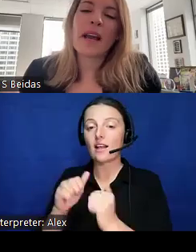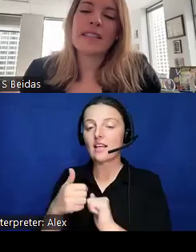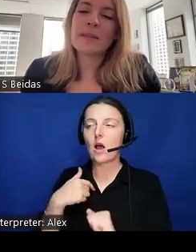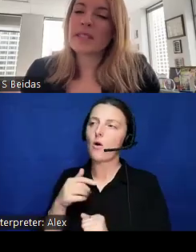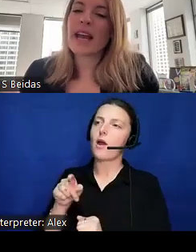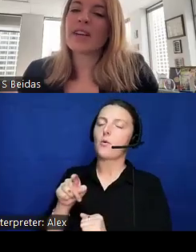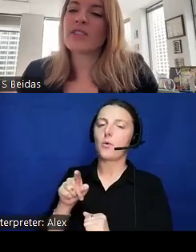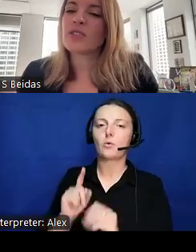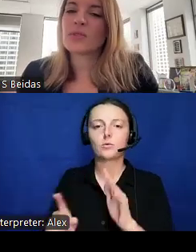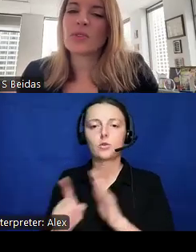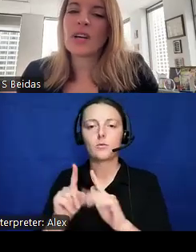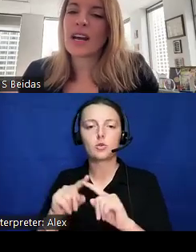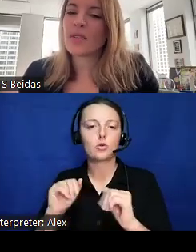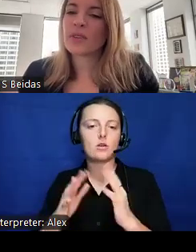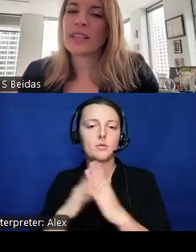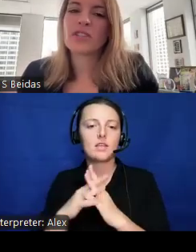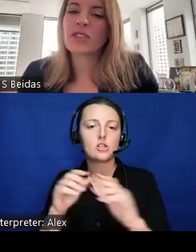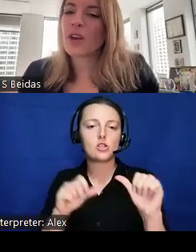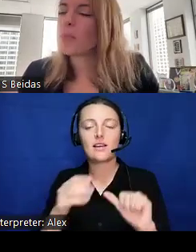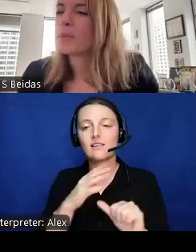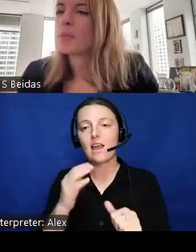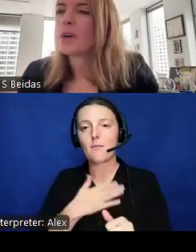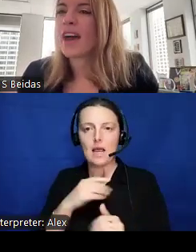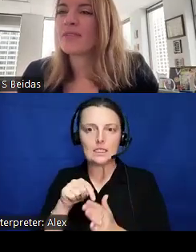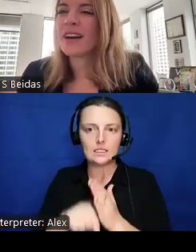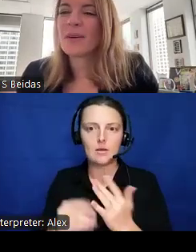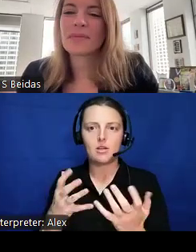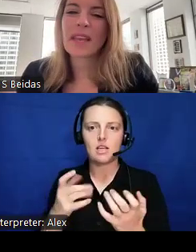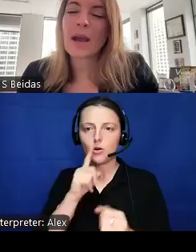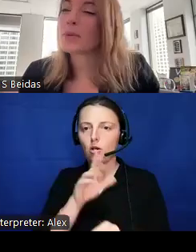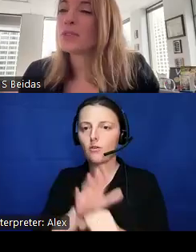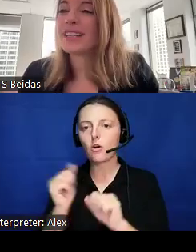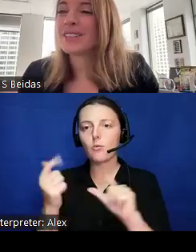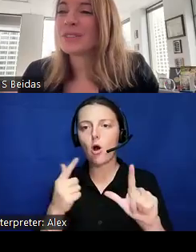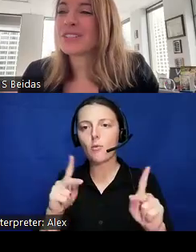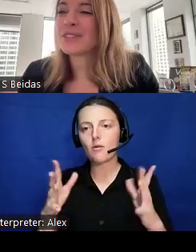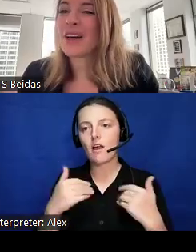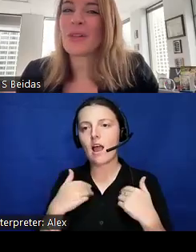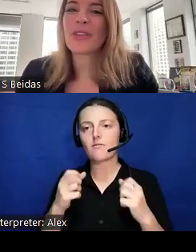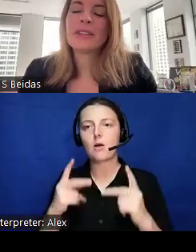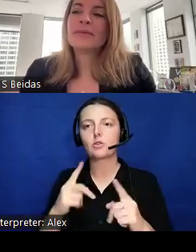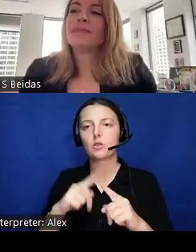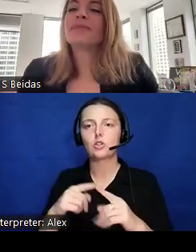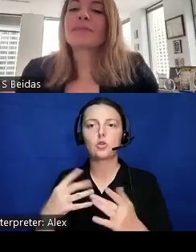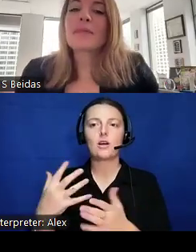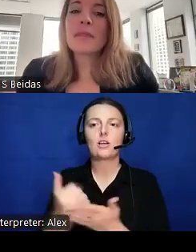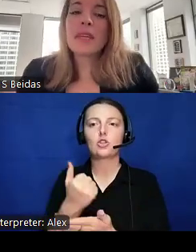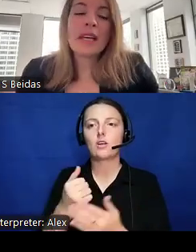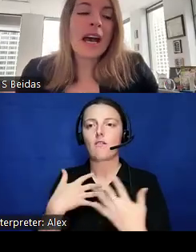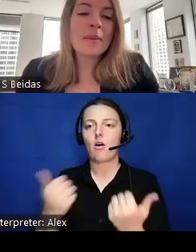and my deep desire to really ensure that all people have an opportunity to achieve health.